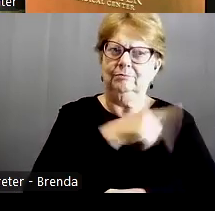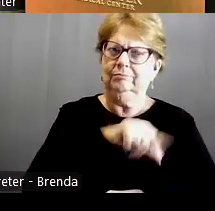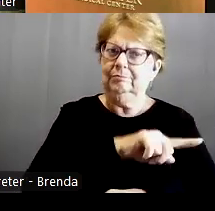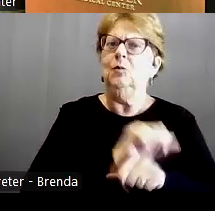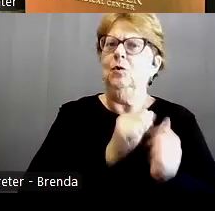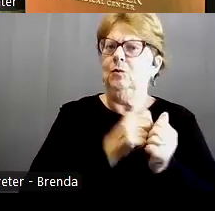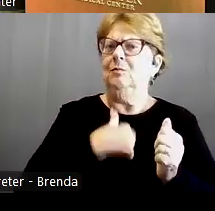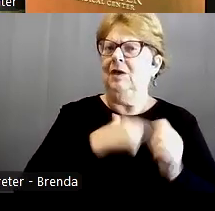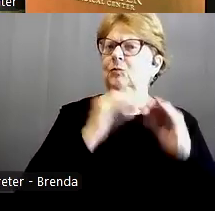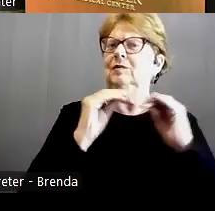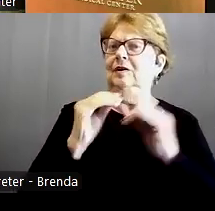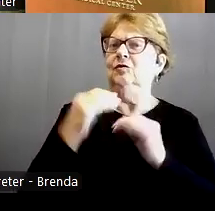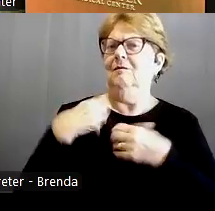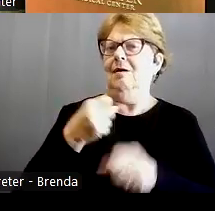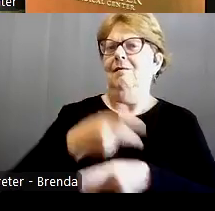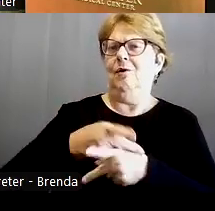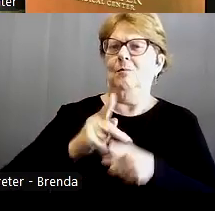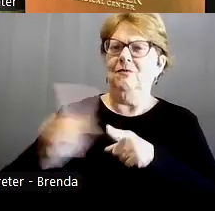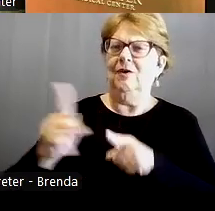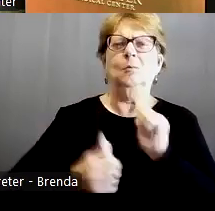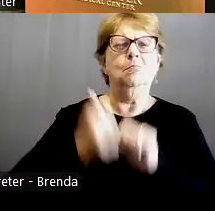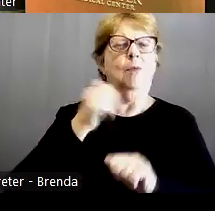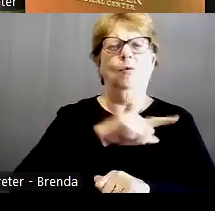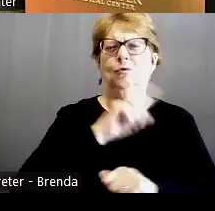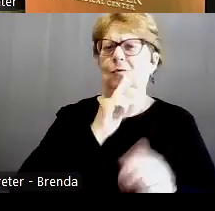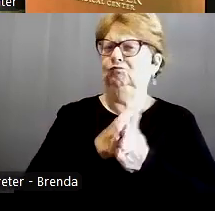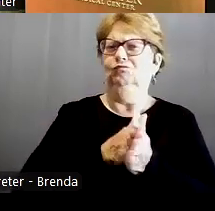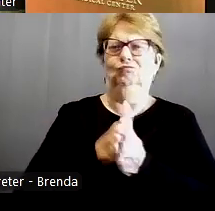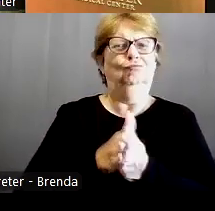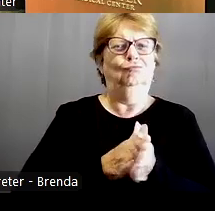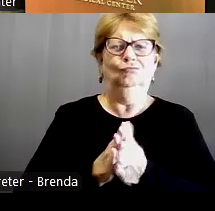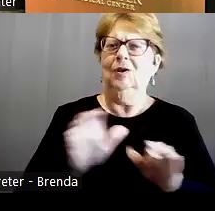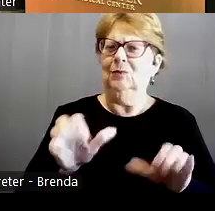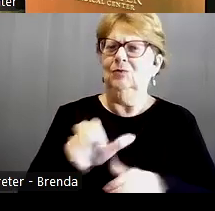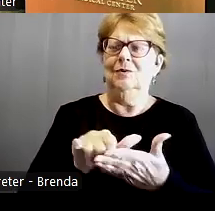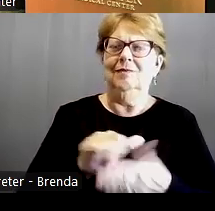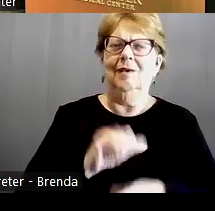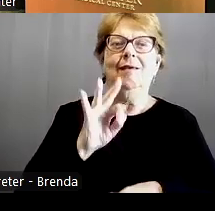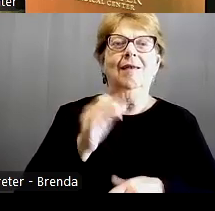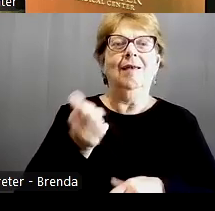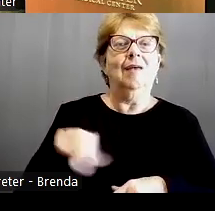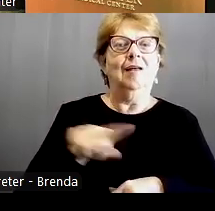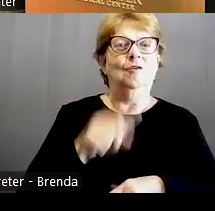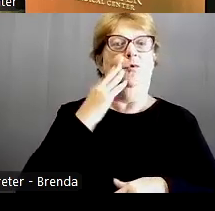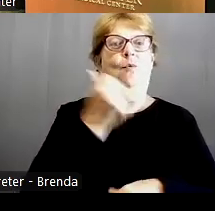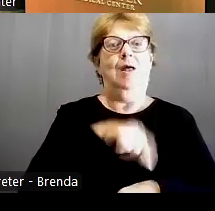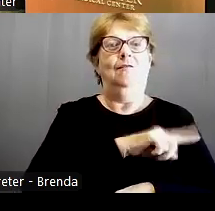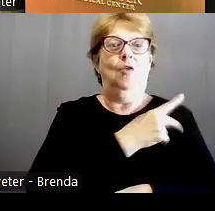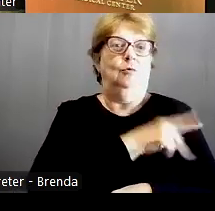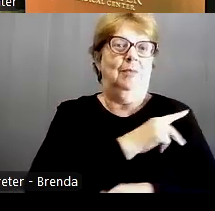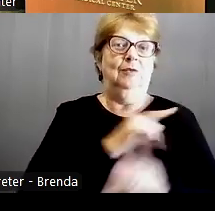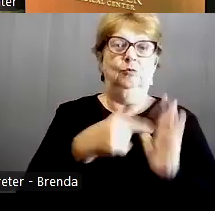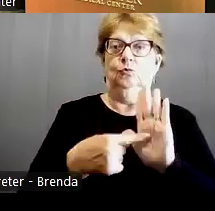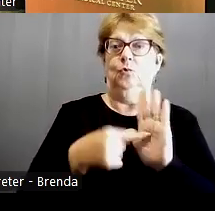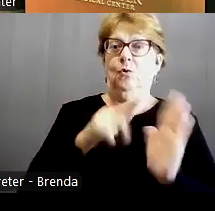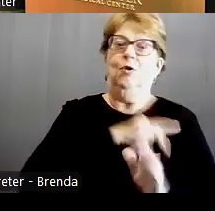teaching of healthcare professionals. Most of them are very enthusiastic about that. If any of you happen to, by any chance, know the patients being shown here personally in your